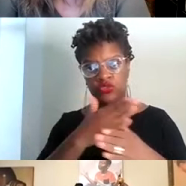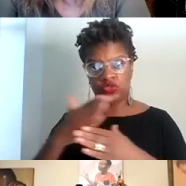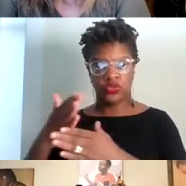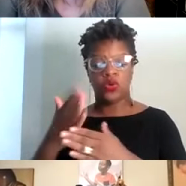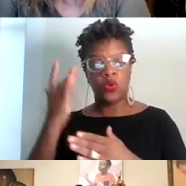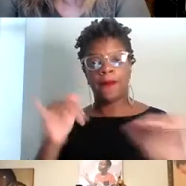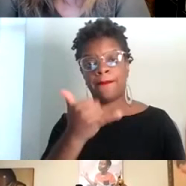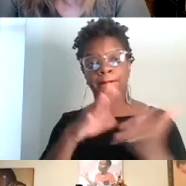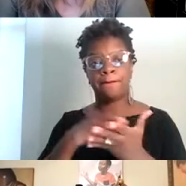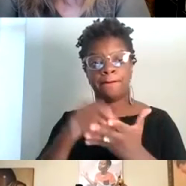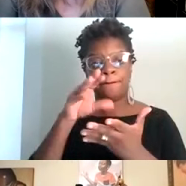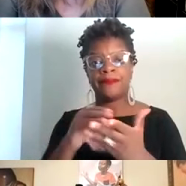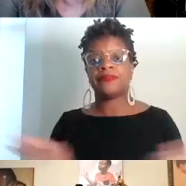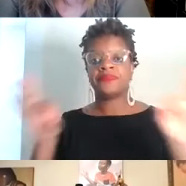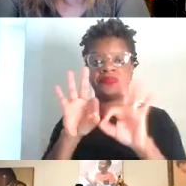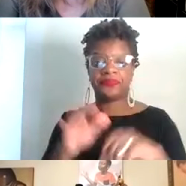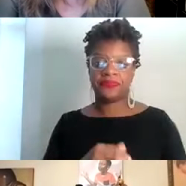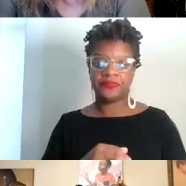why playful learning is so important.